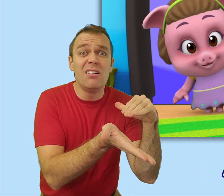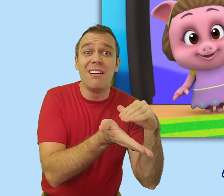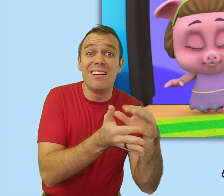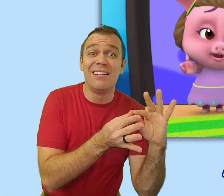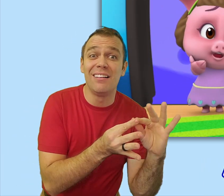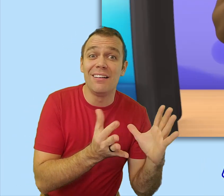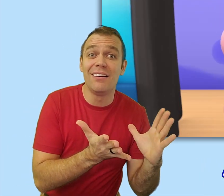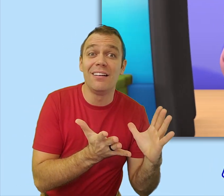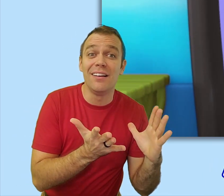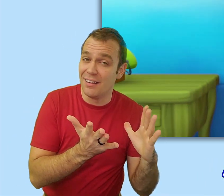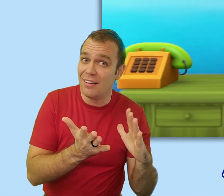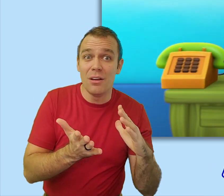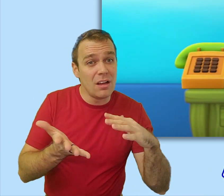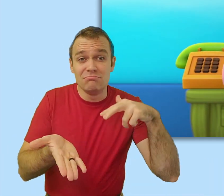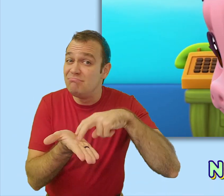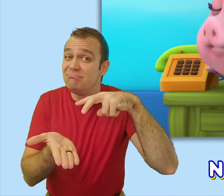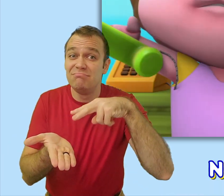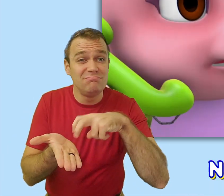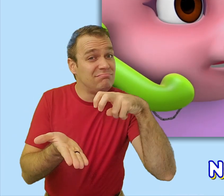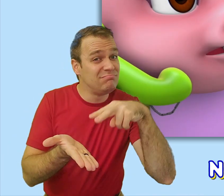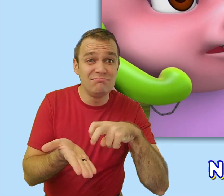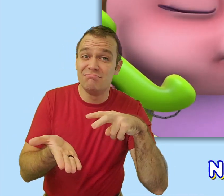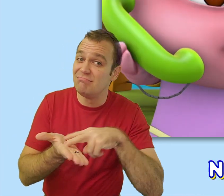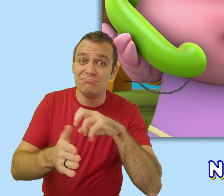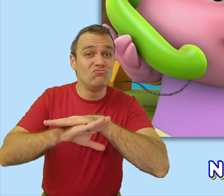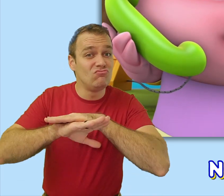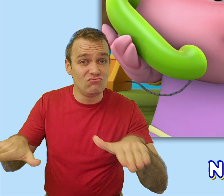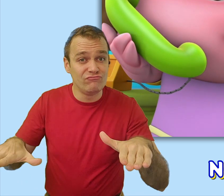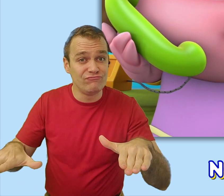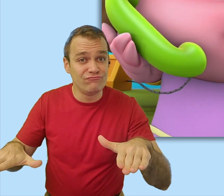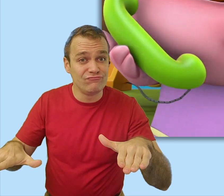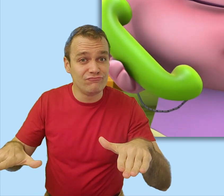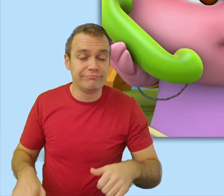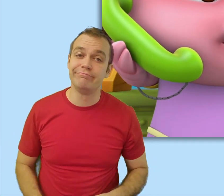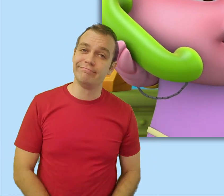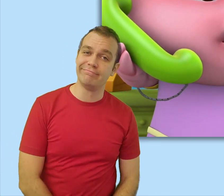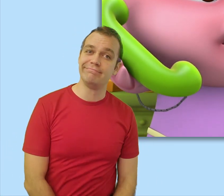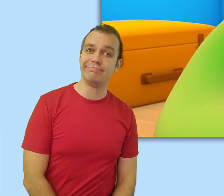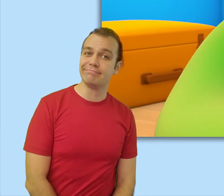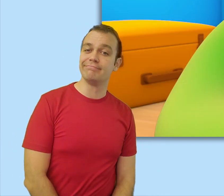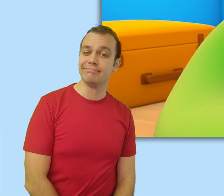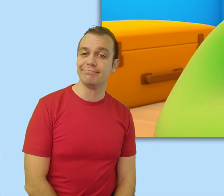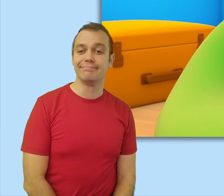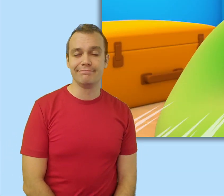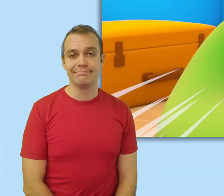the doctor and the doctor said, No more babies jumping on the bed.